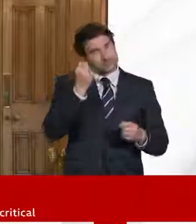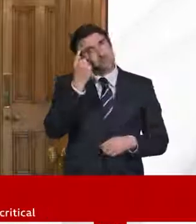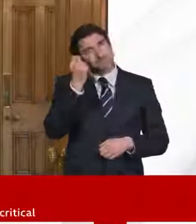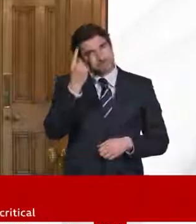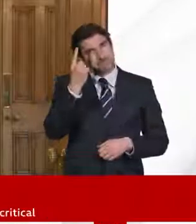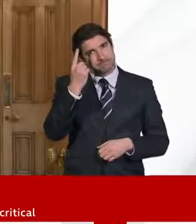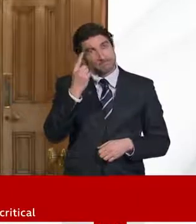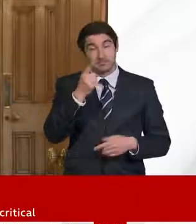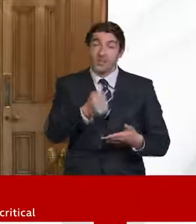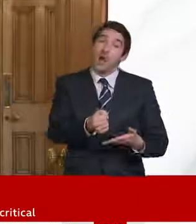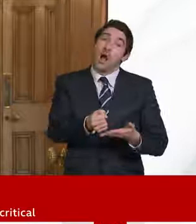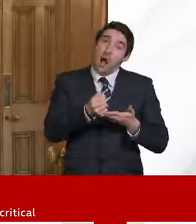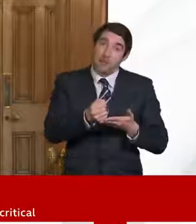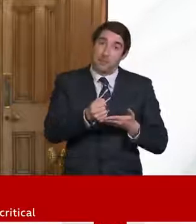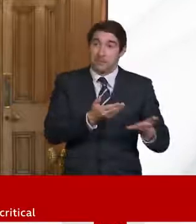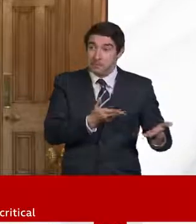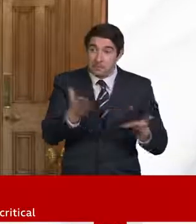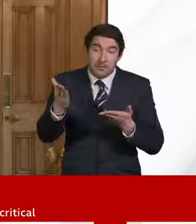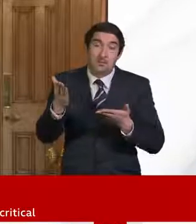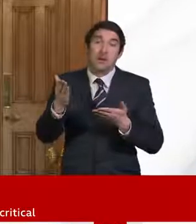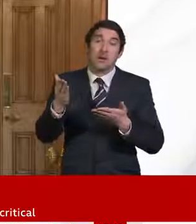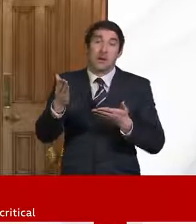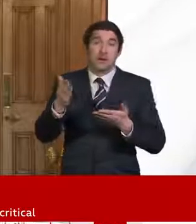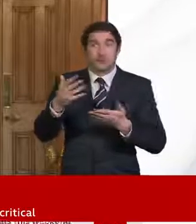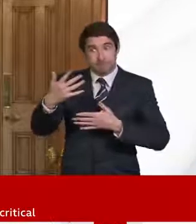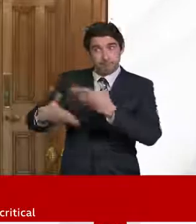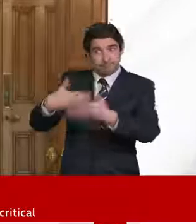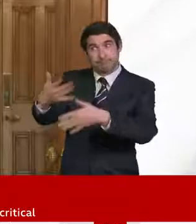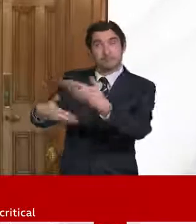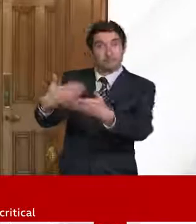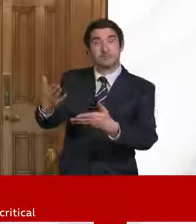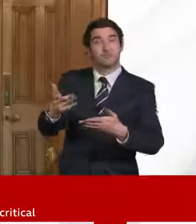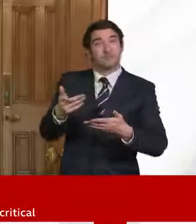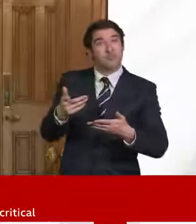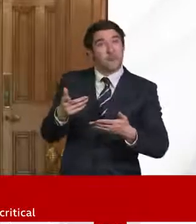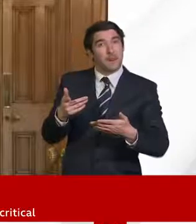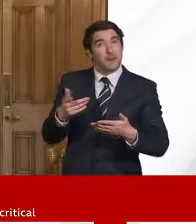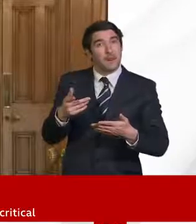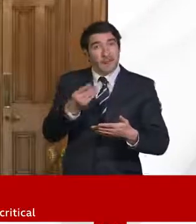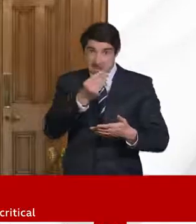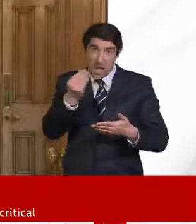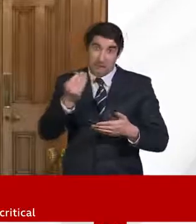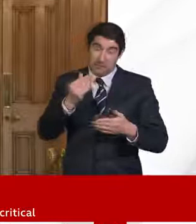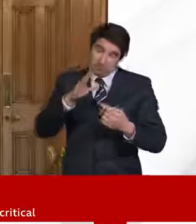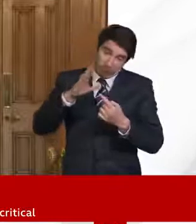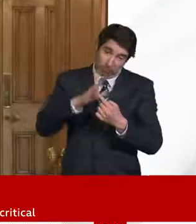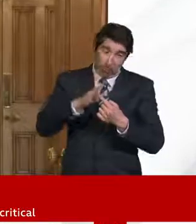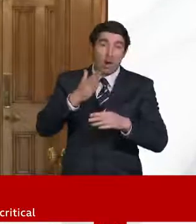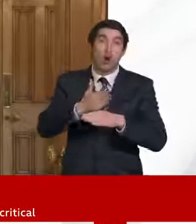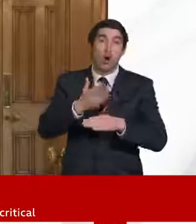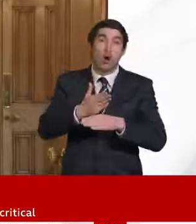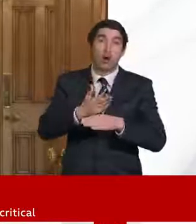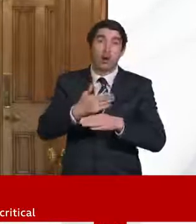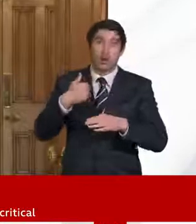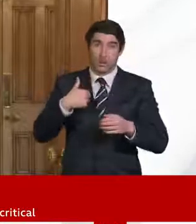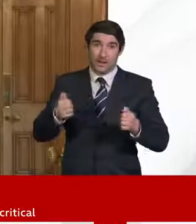are contributing to making sure that the broader health and well-being of the nation is maintained. There's clear guidance on the importance